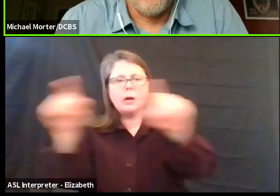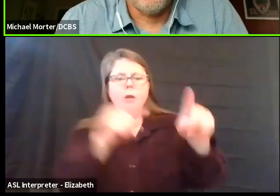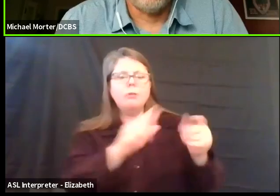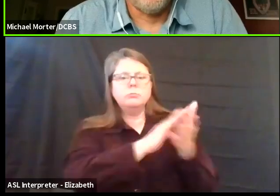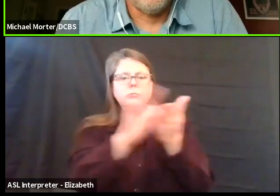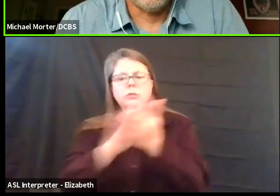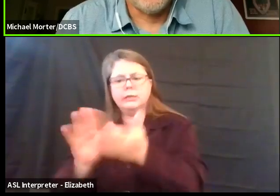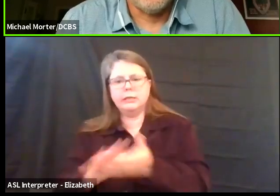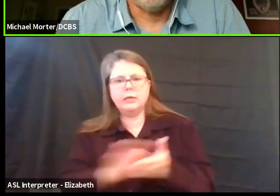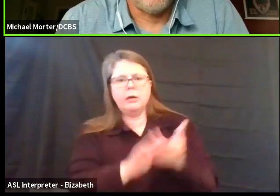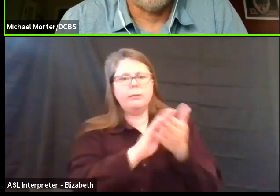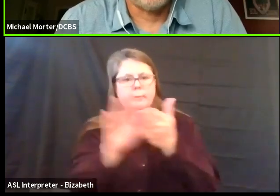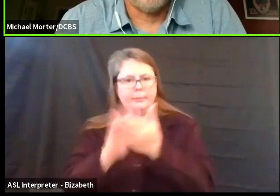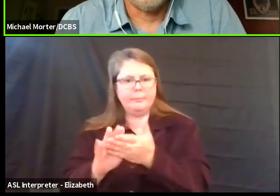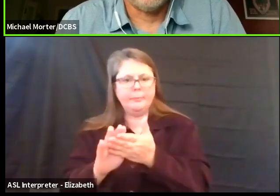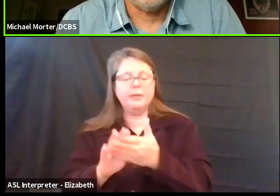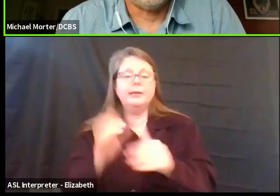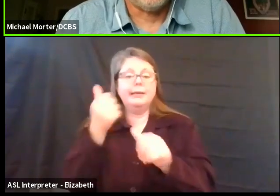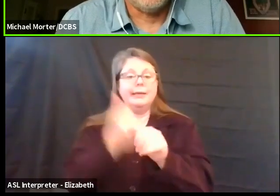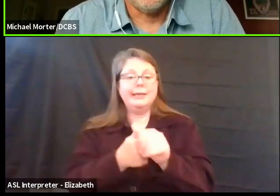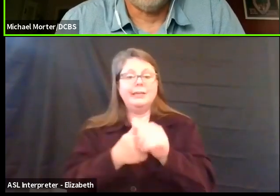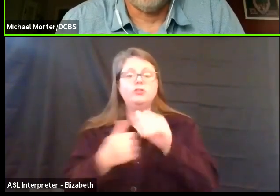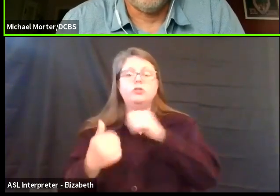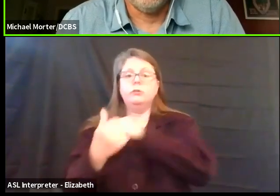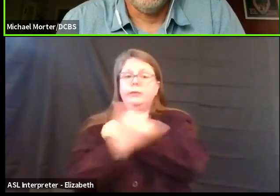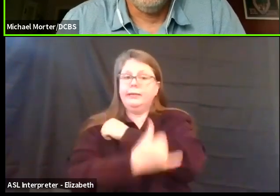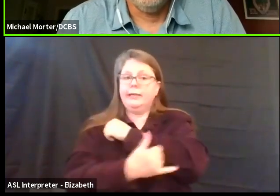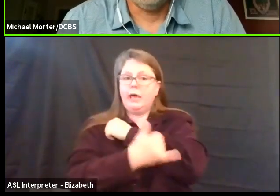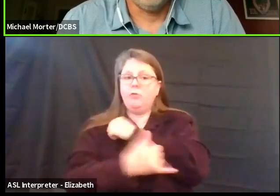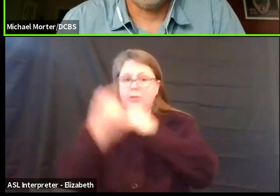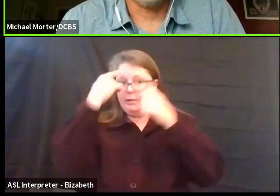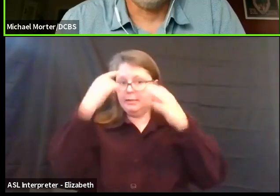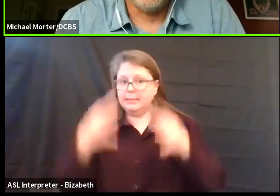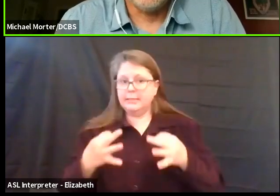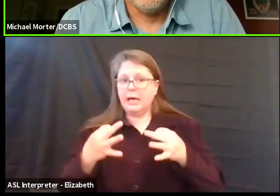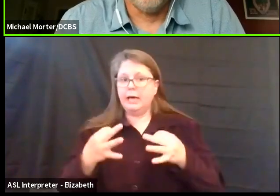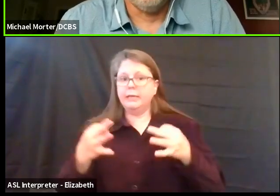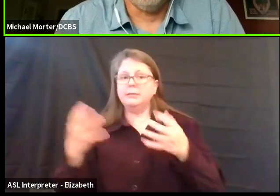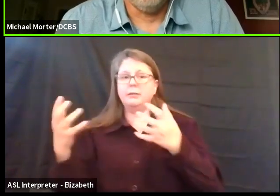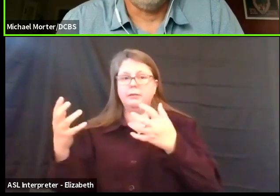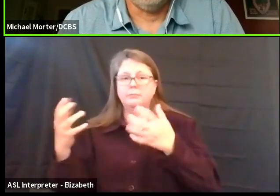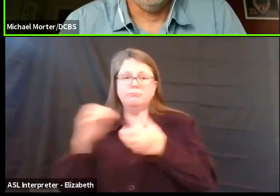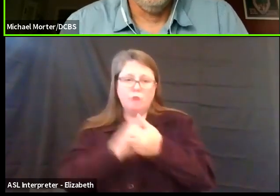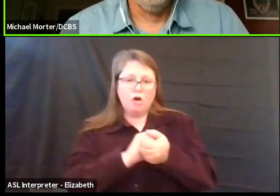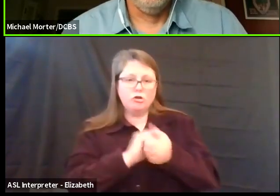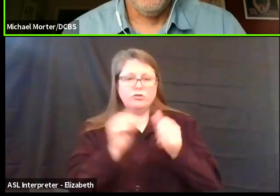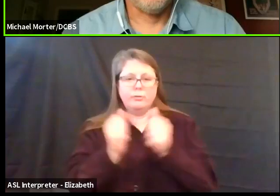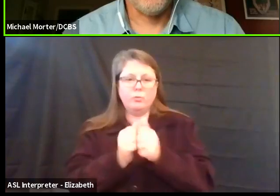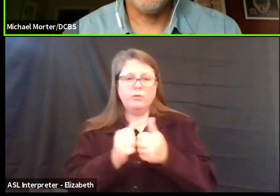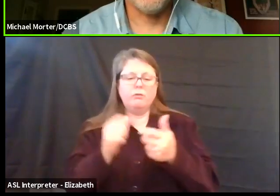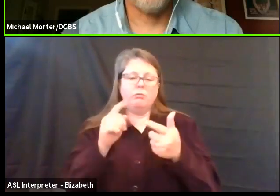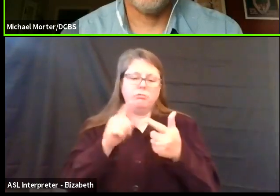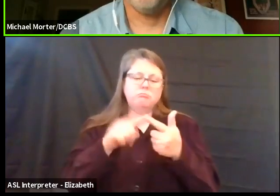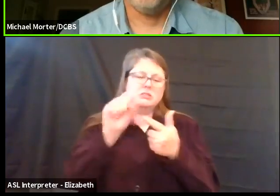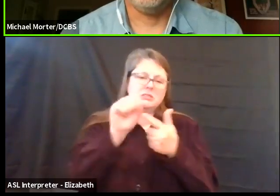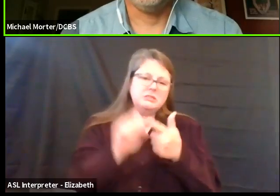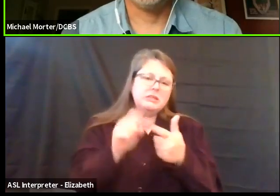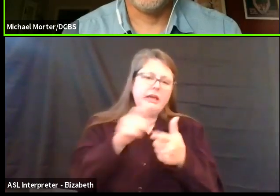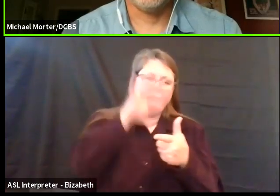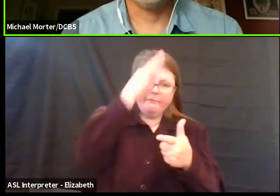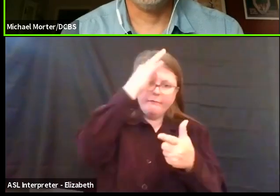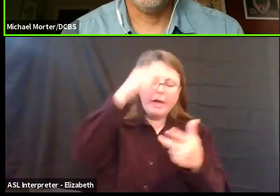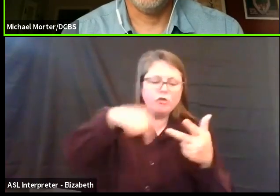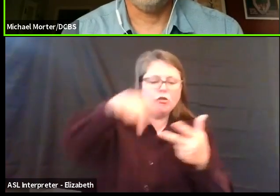they want to partner with the state and federal government on the cleanup for the more complete debris removal. And the concepts that are